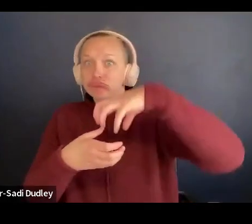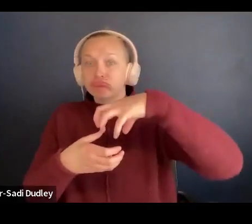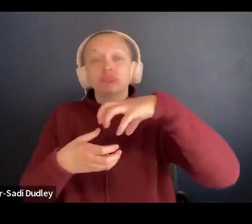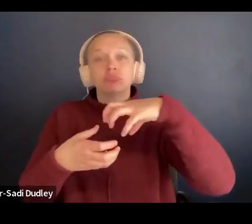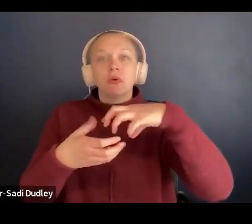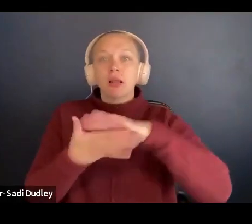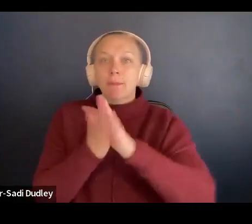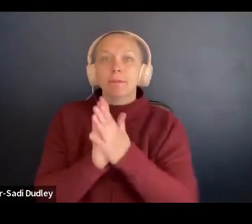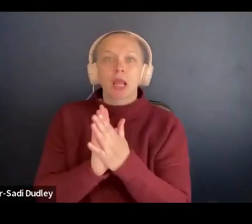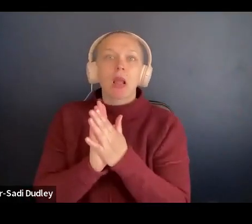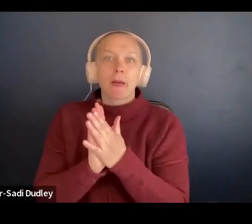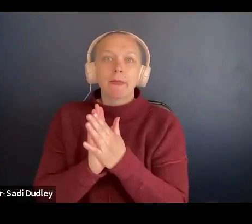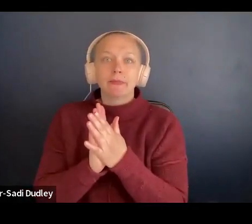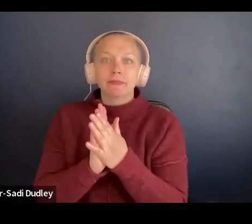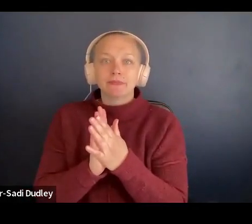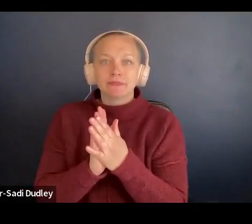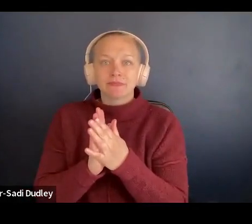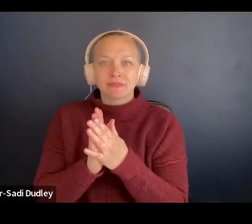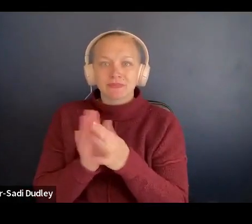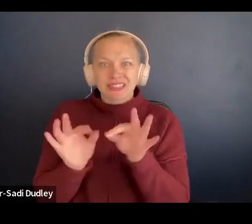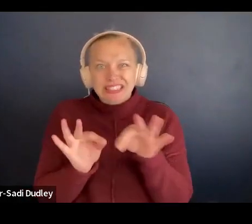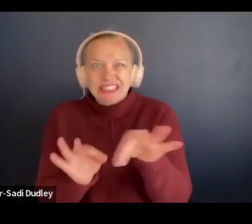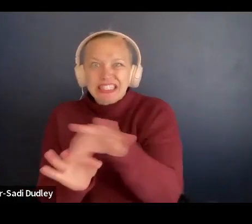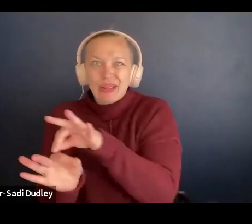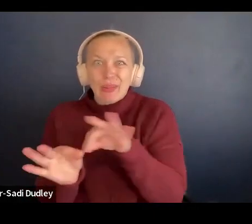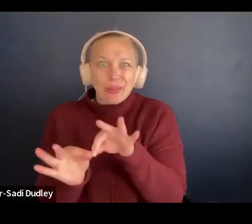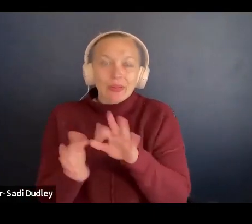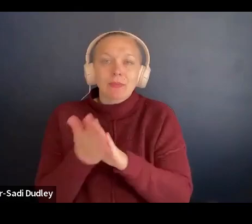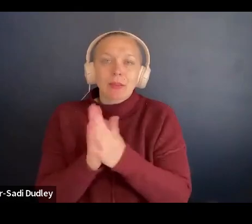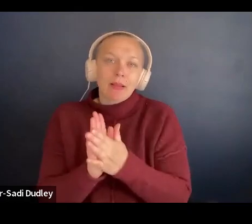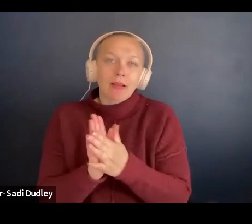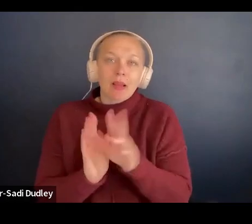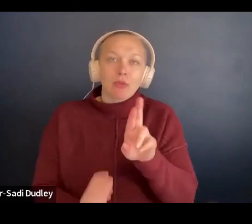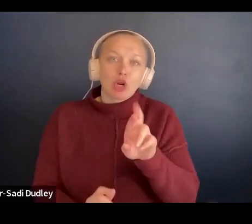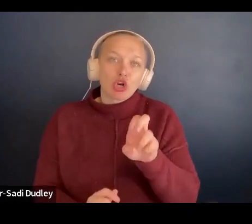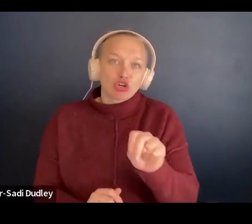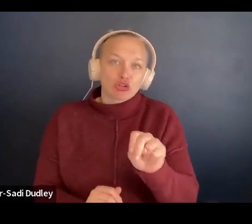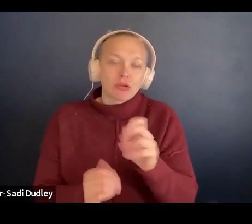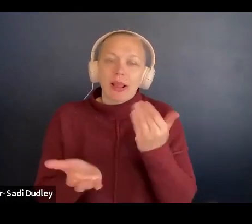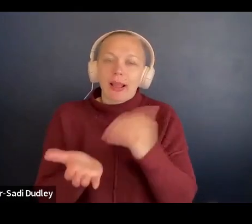quality. So we can go on to the next slide.